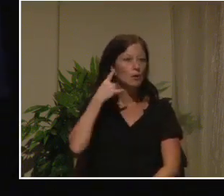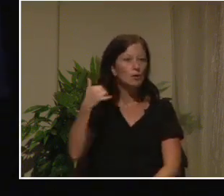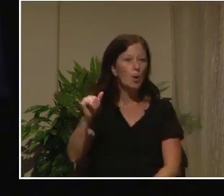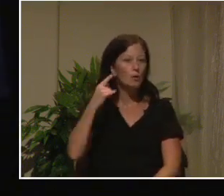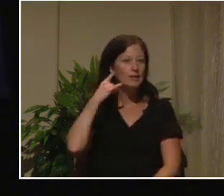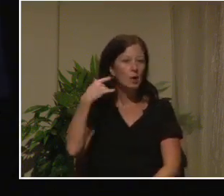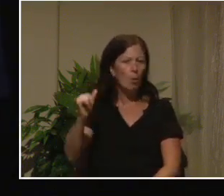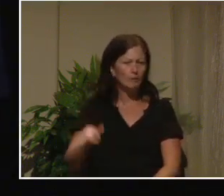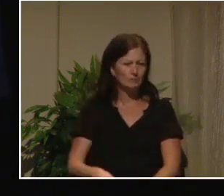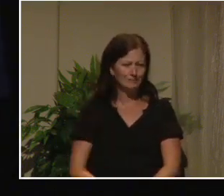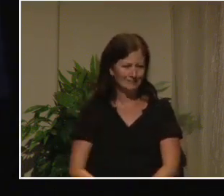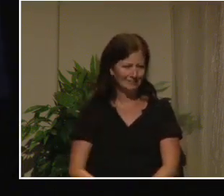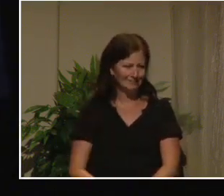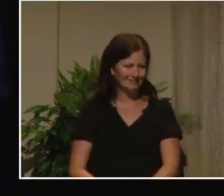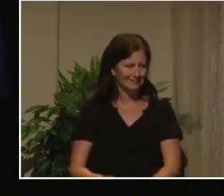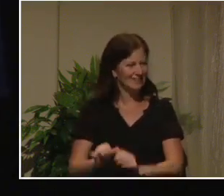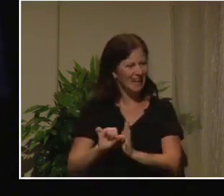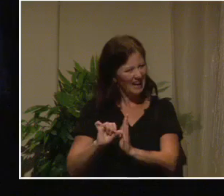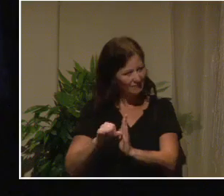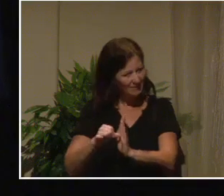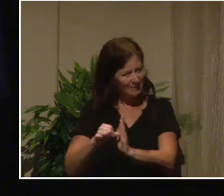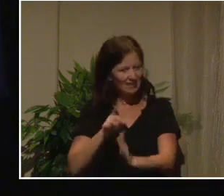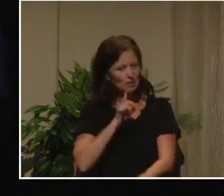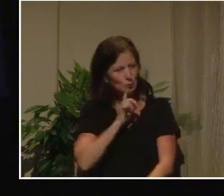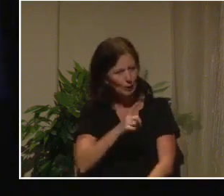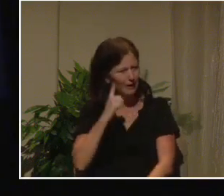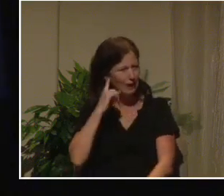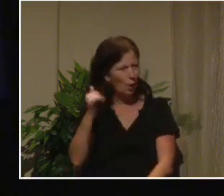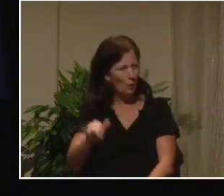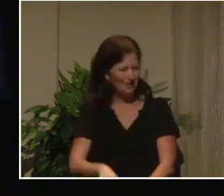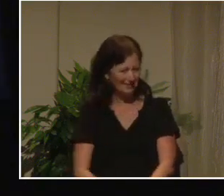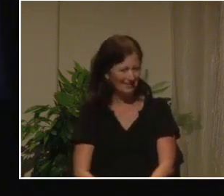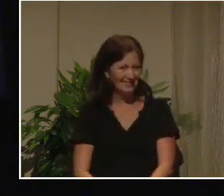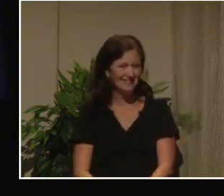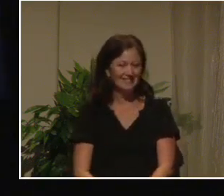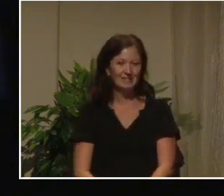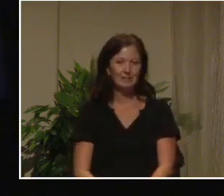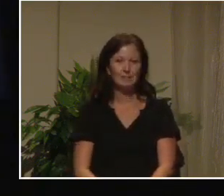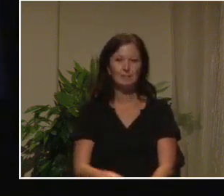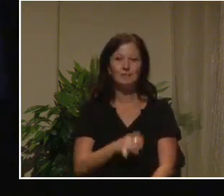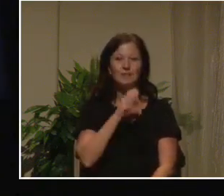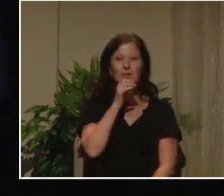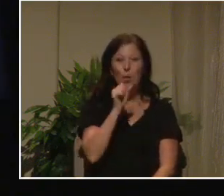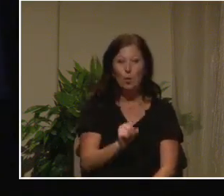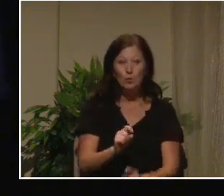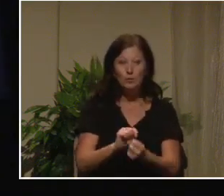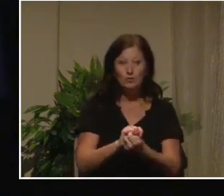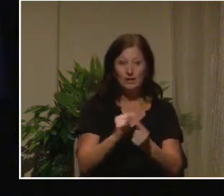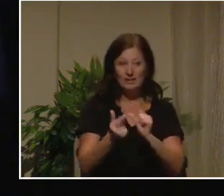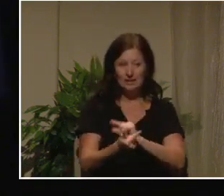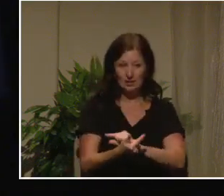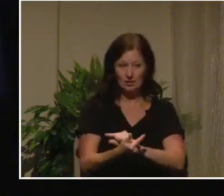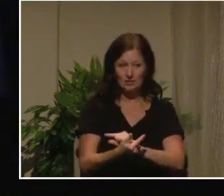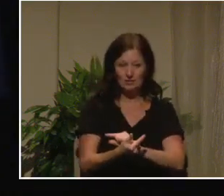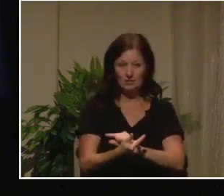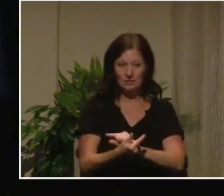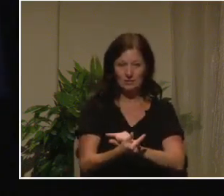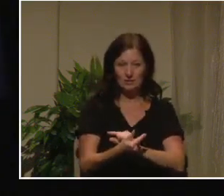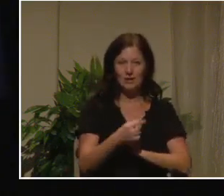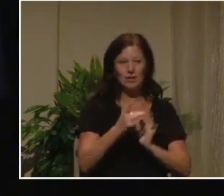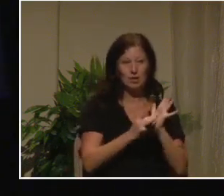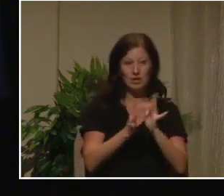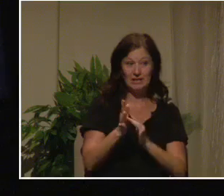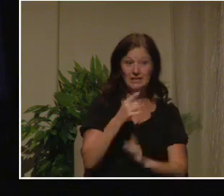gold. And you remember the older translations of the Bible, which would quote Jesus as saying,